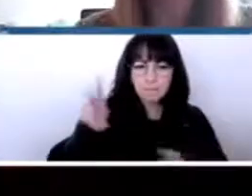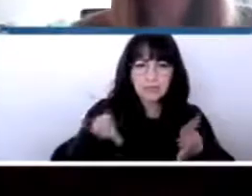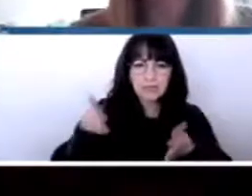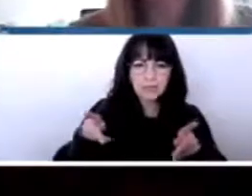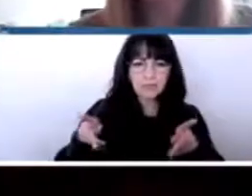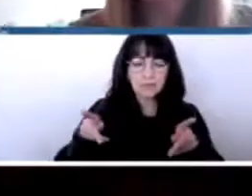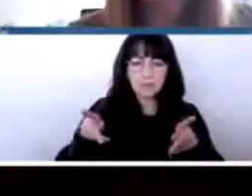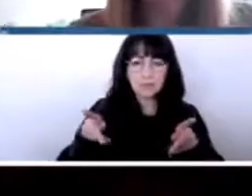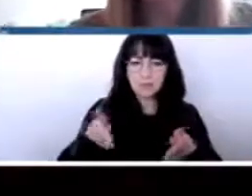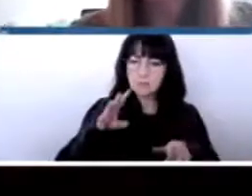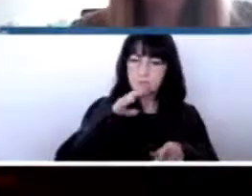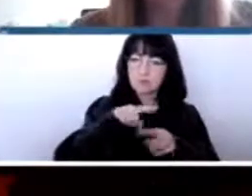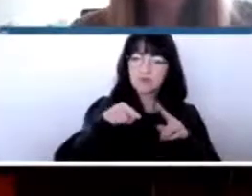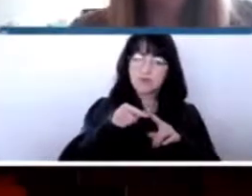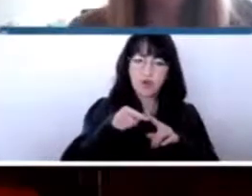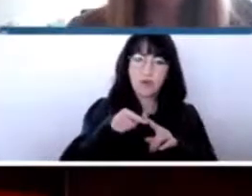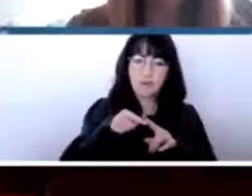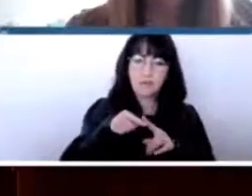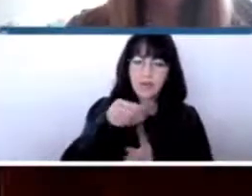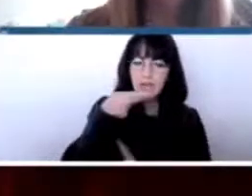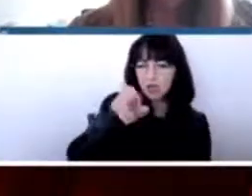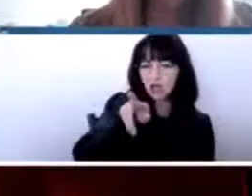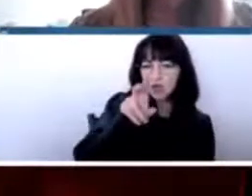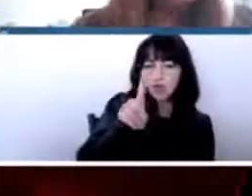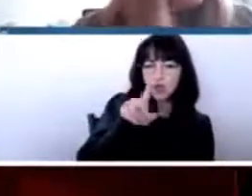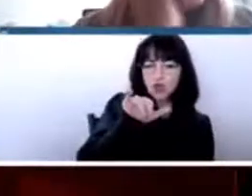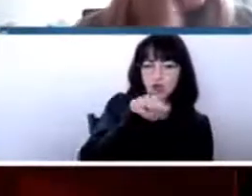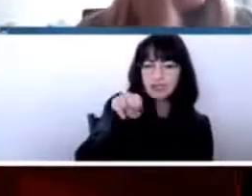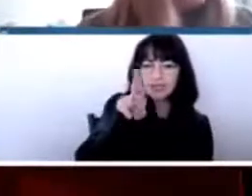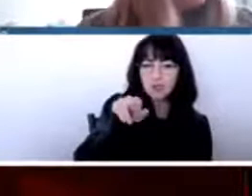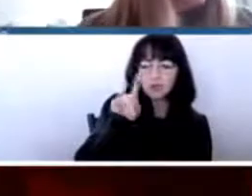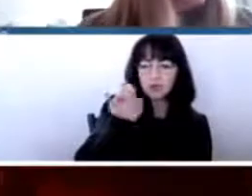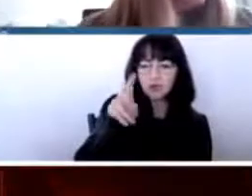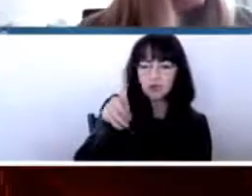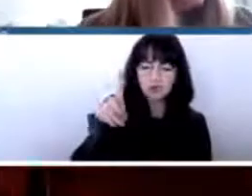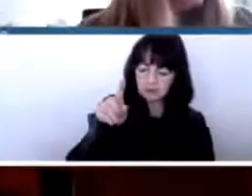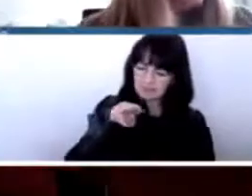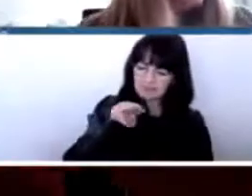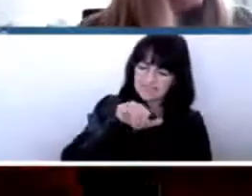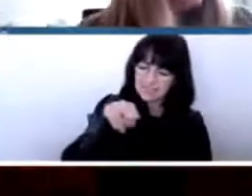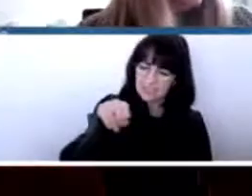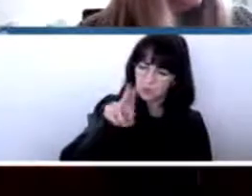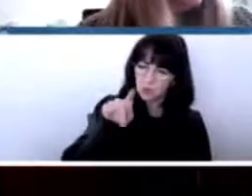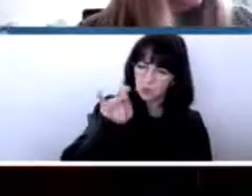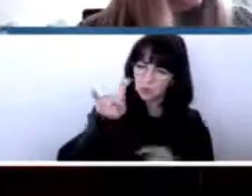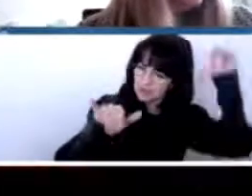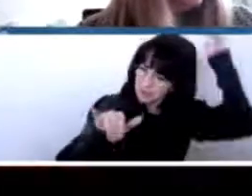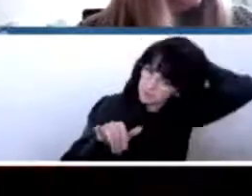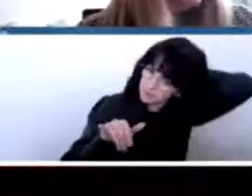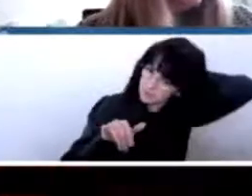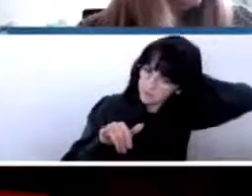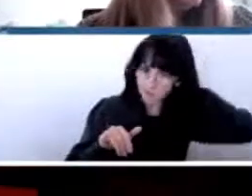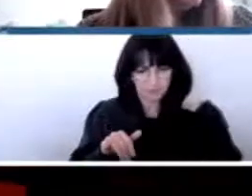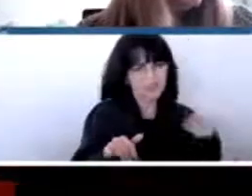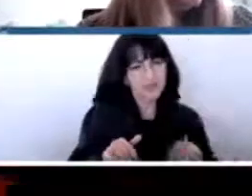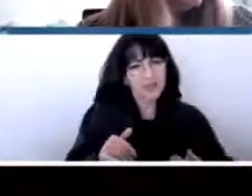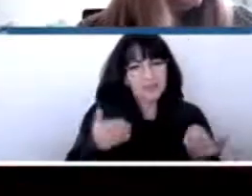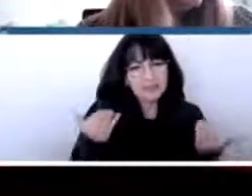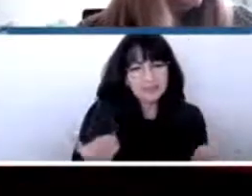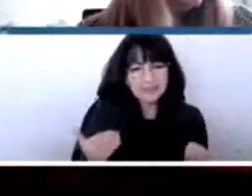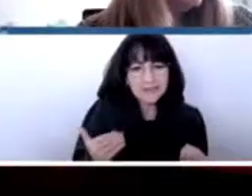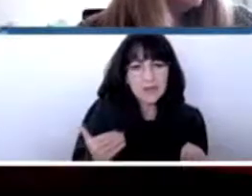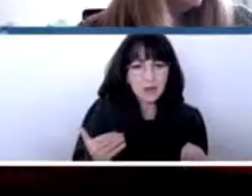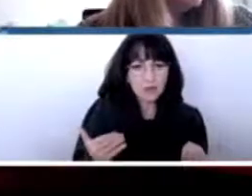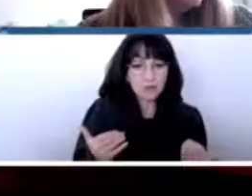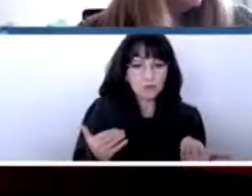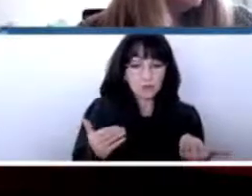herd immunity was an important goalpost to get out of this pandemic. I'm curious, at this point right now where we are,